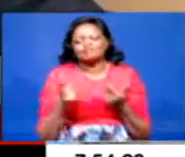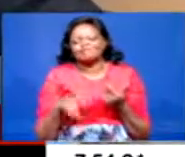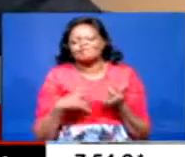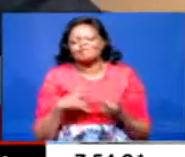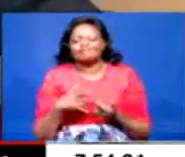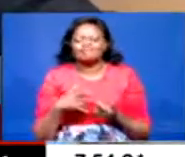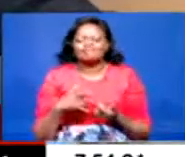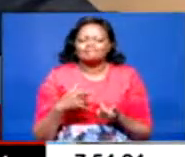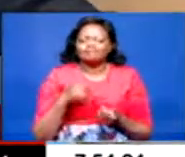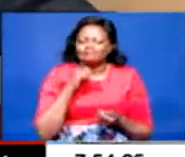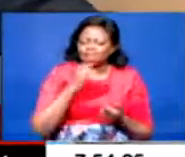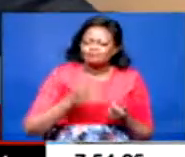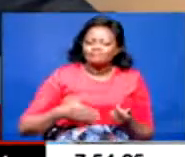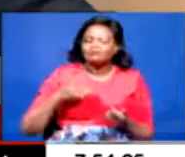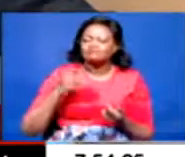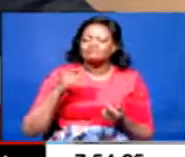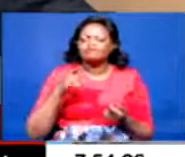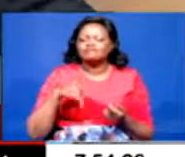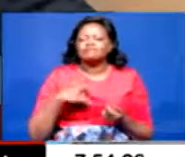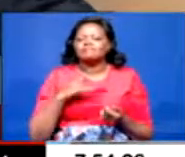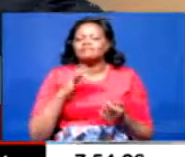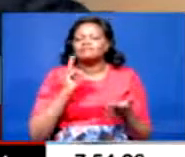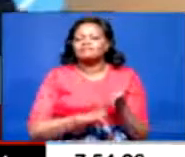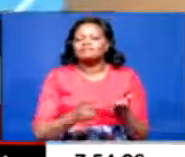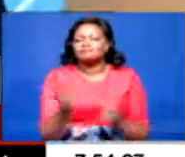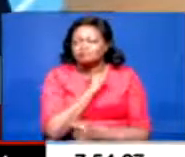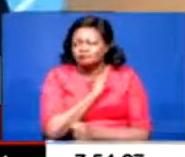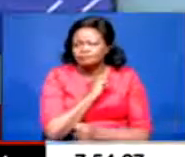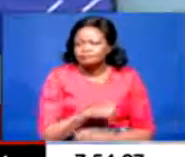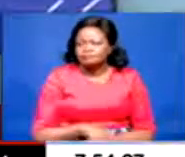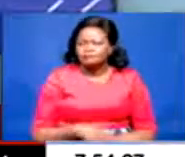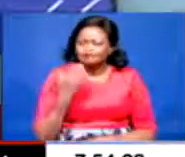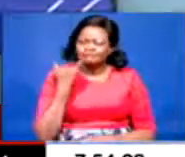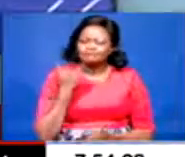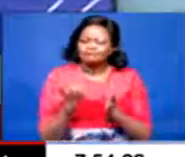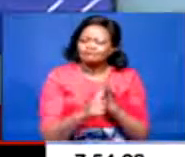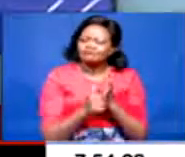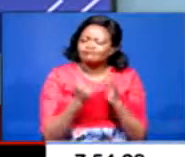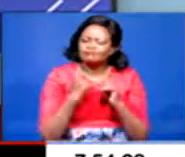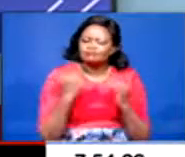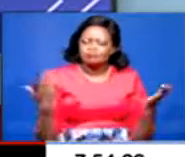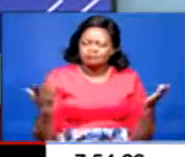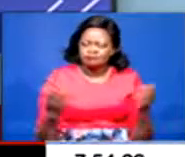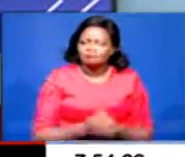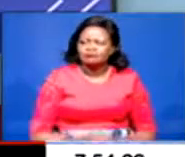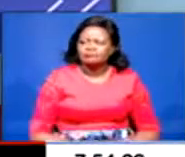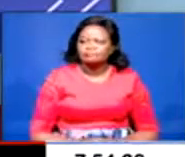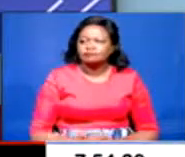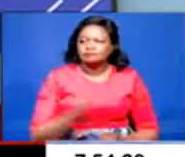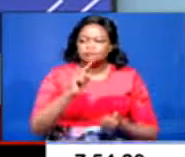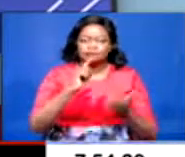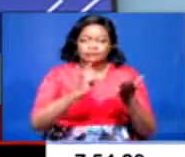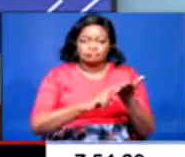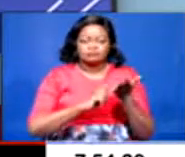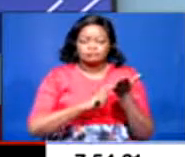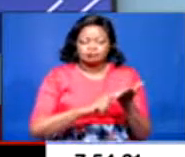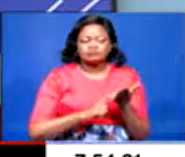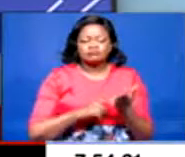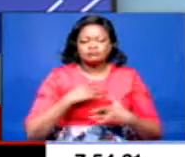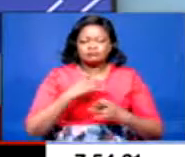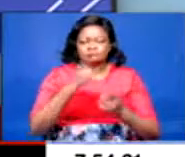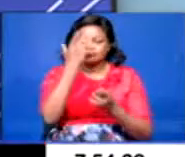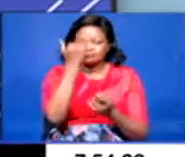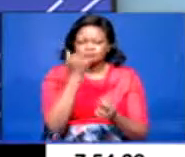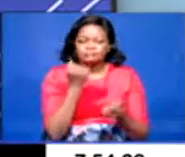are parties so jittery about this debate? You see, this debate is very interesting because it comes at a time